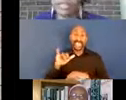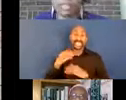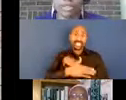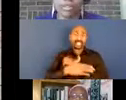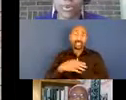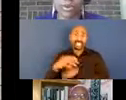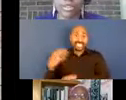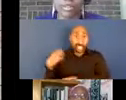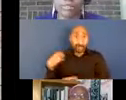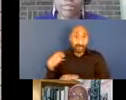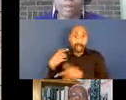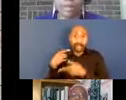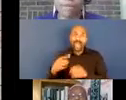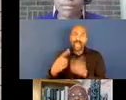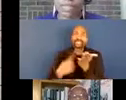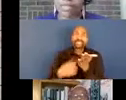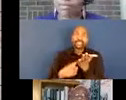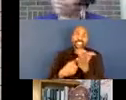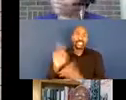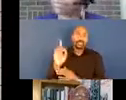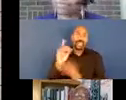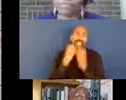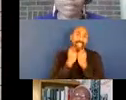Attention to borders, boundaries.